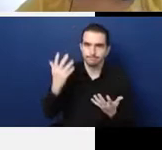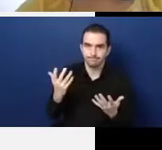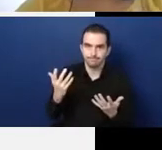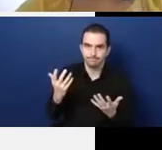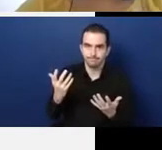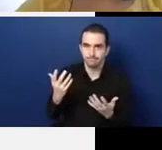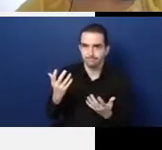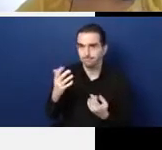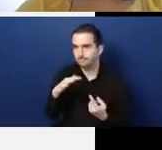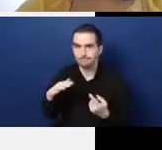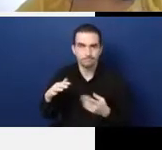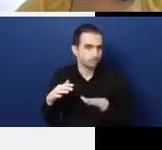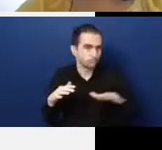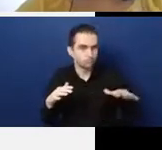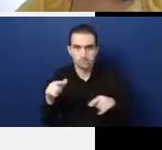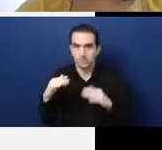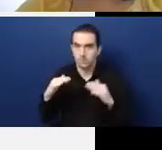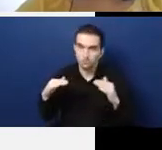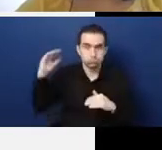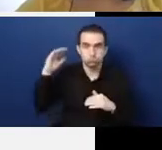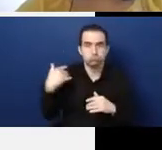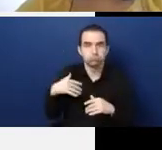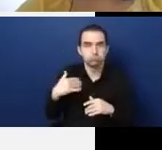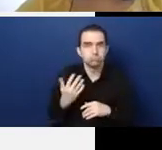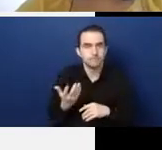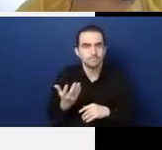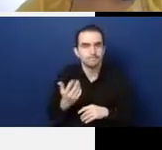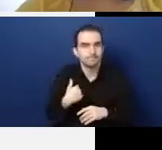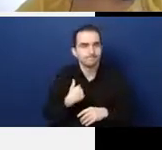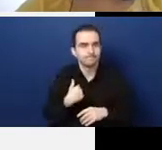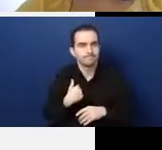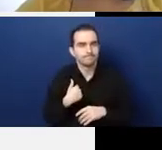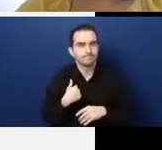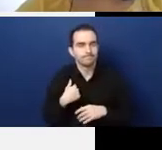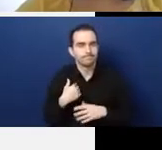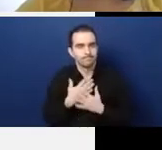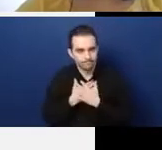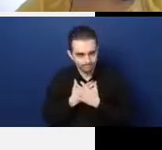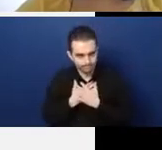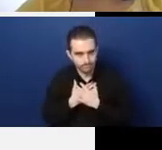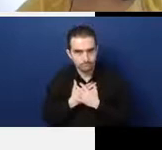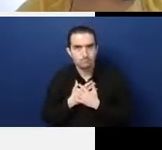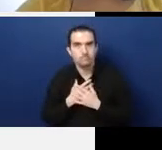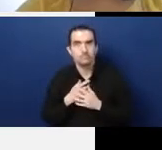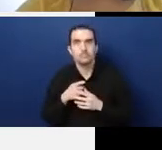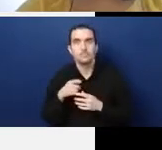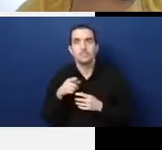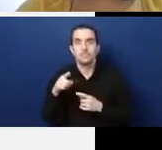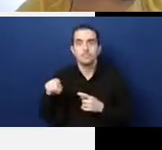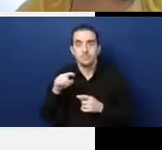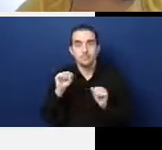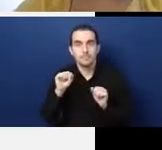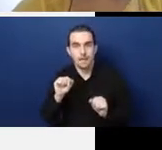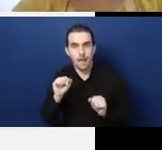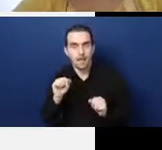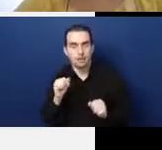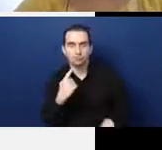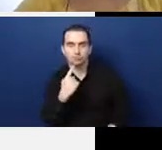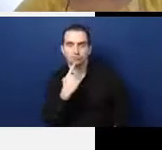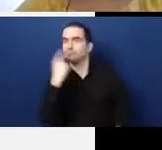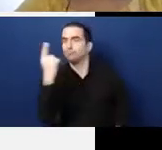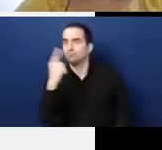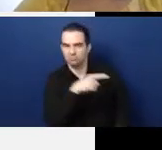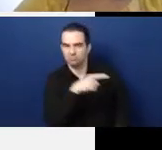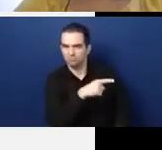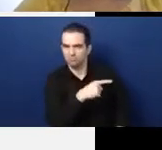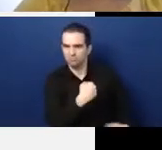the abuse, despite the higher risk that they face in terms of